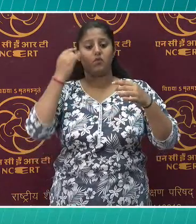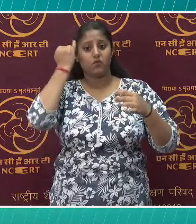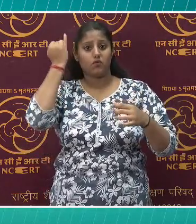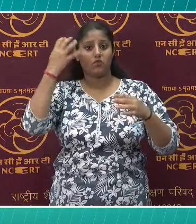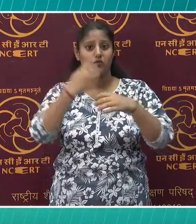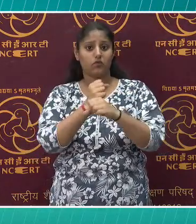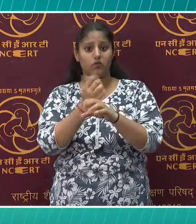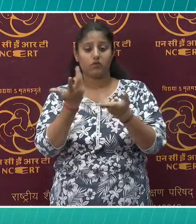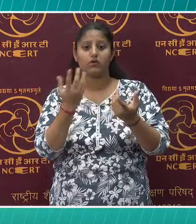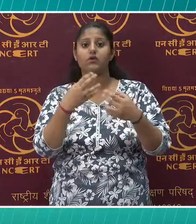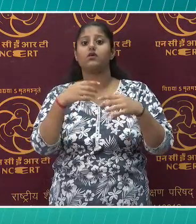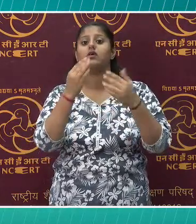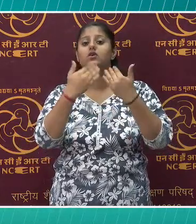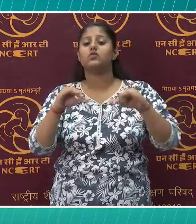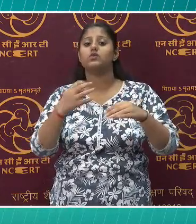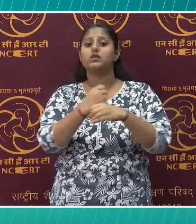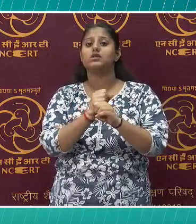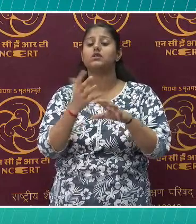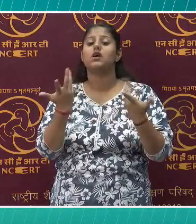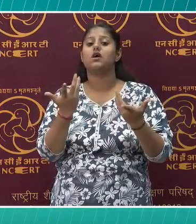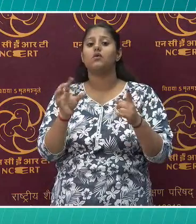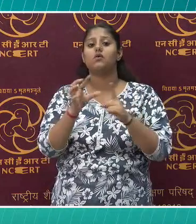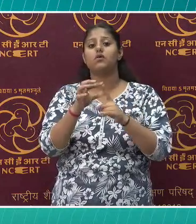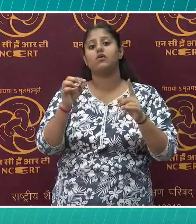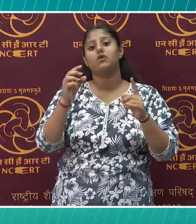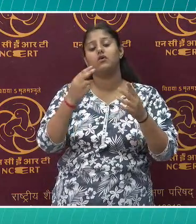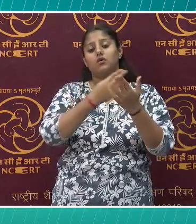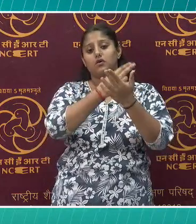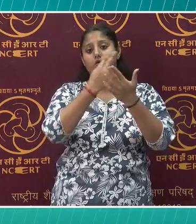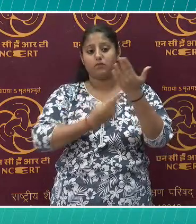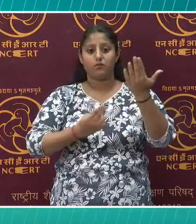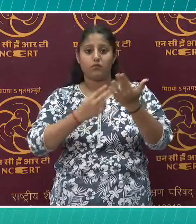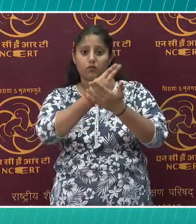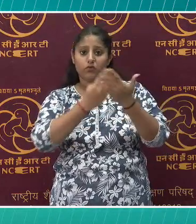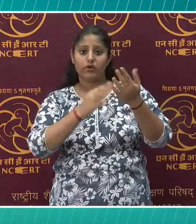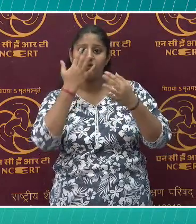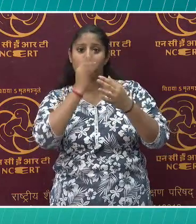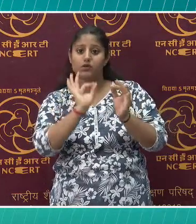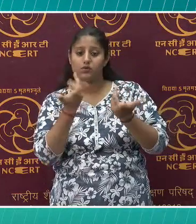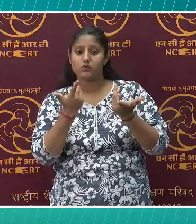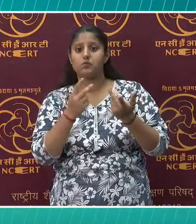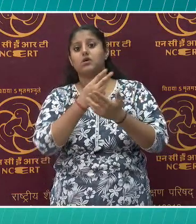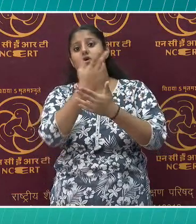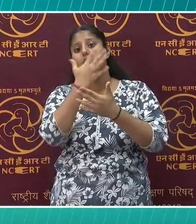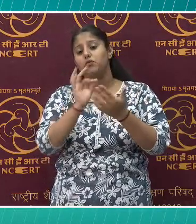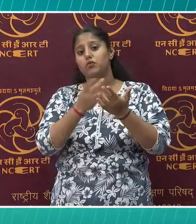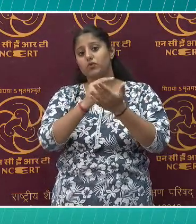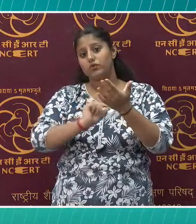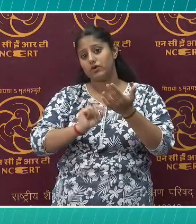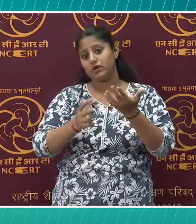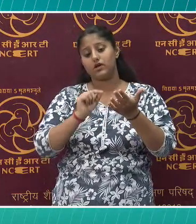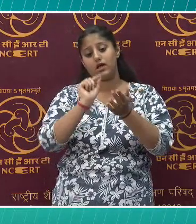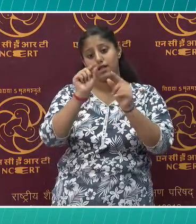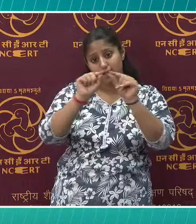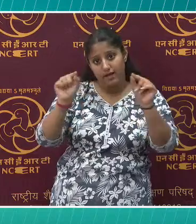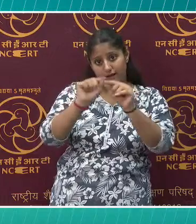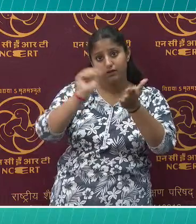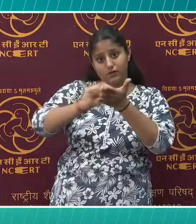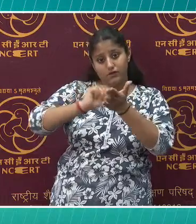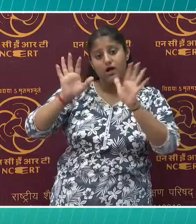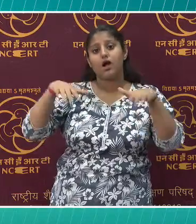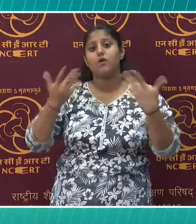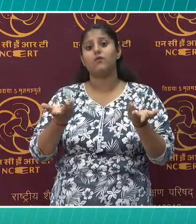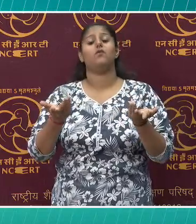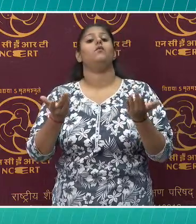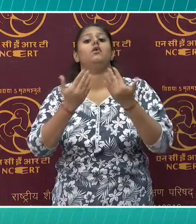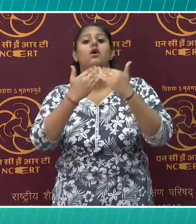how beautifully a child can draw a portrait, what are the beautiful type of line drawings, and how the